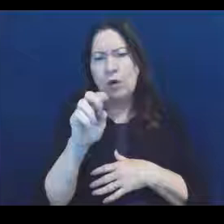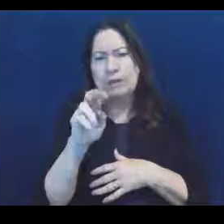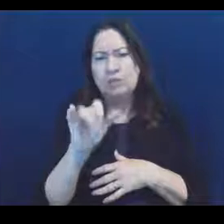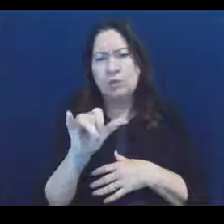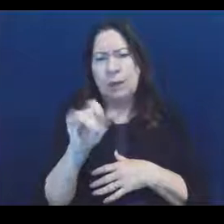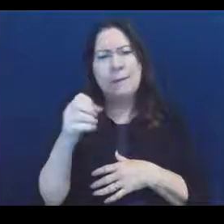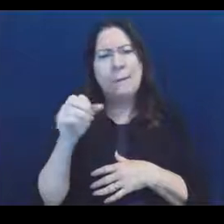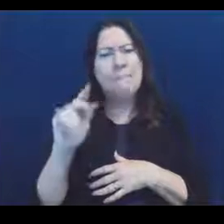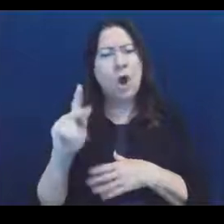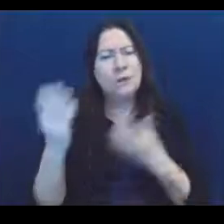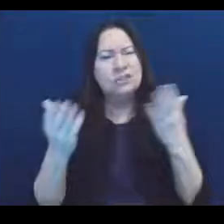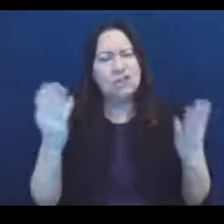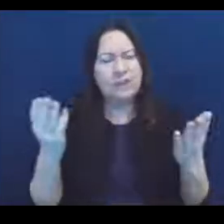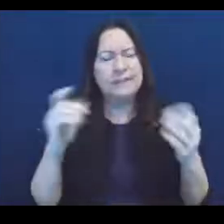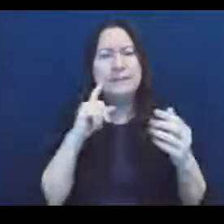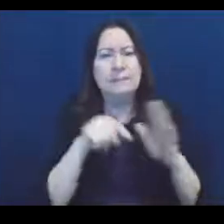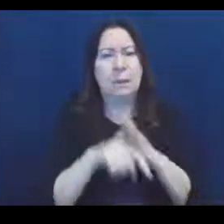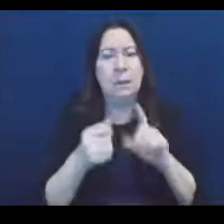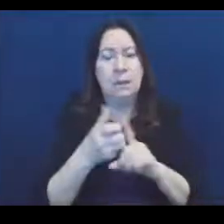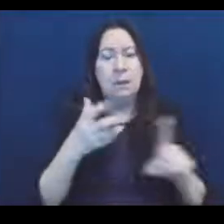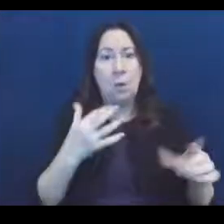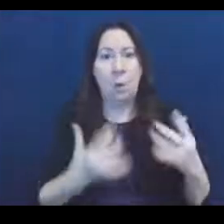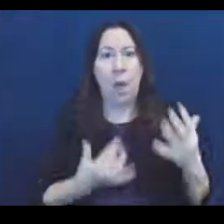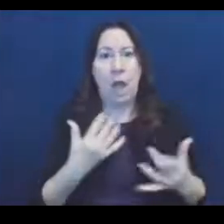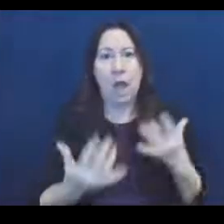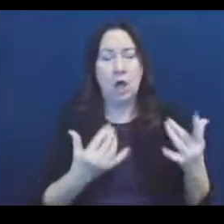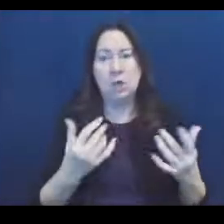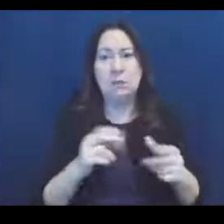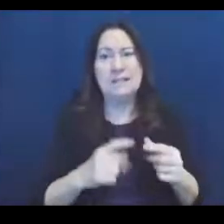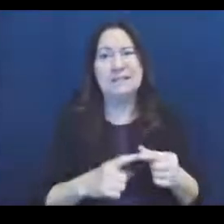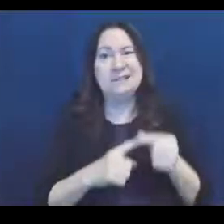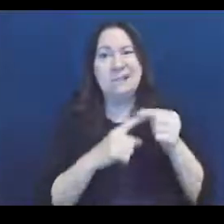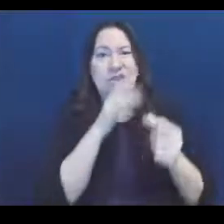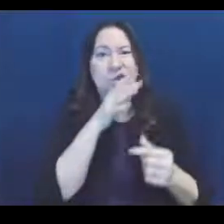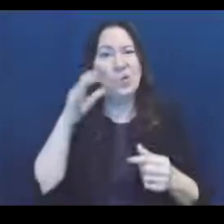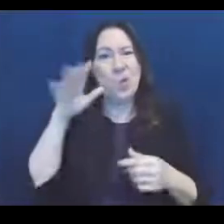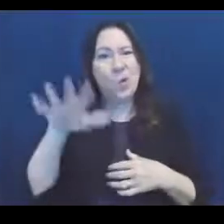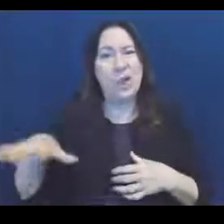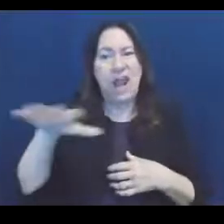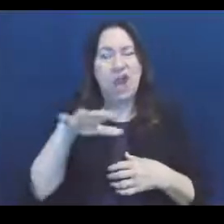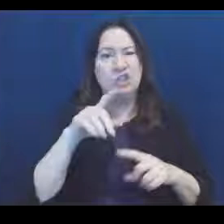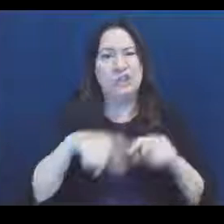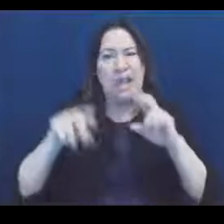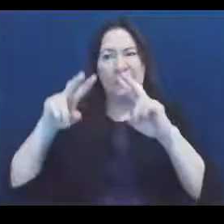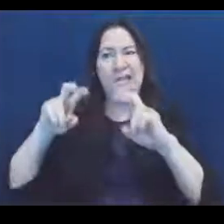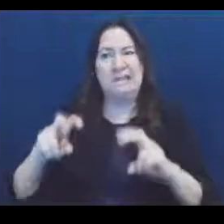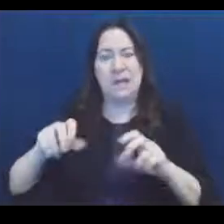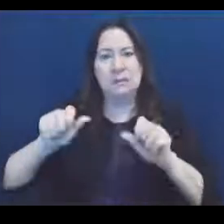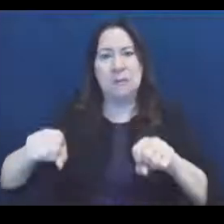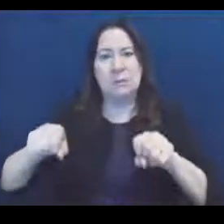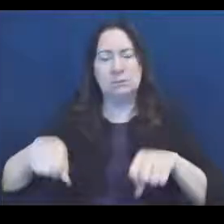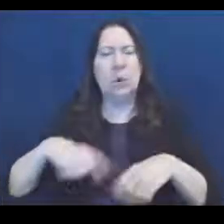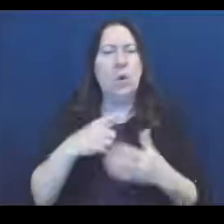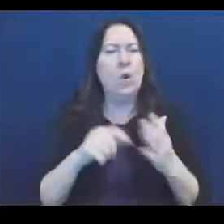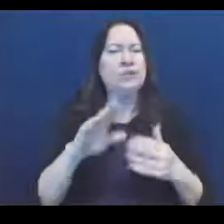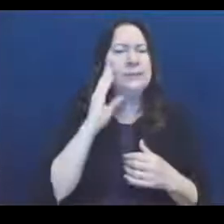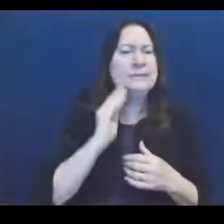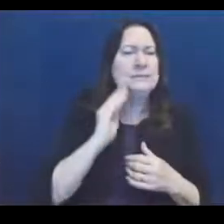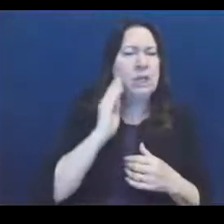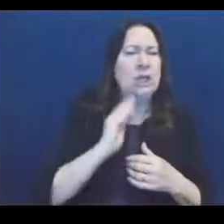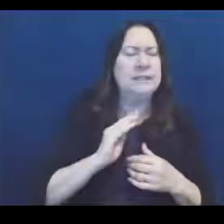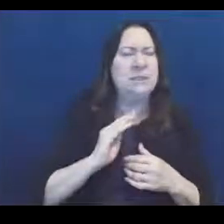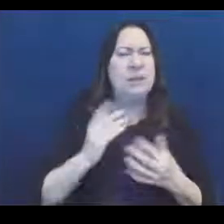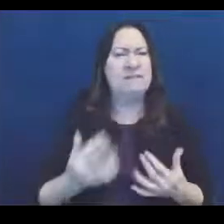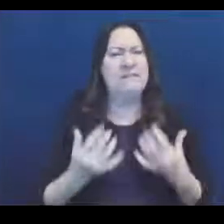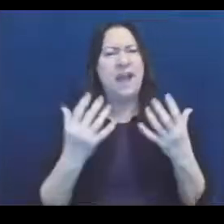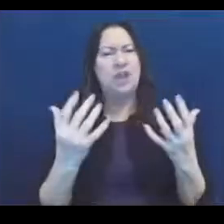the intensity of wildfires that are out there, especially in rural areas where it's harder to assess potentially. What's your experience been with wildfires and